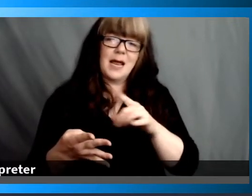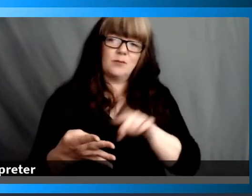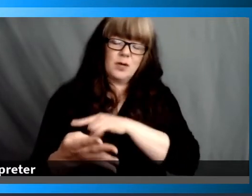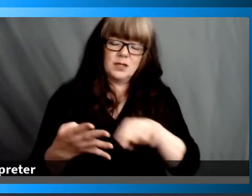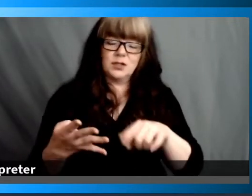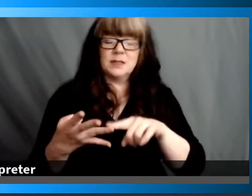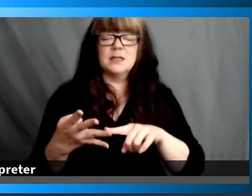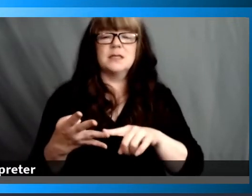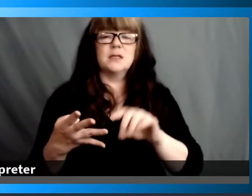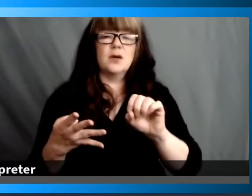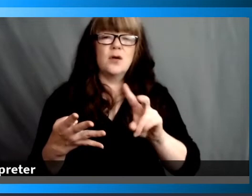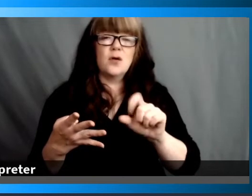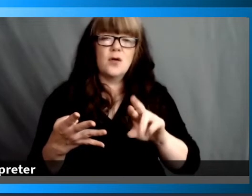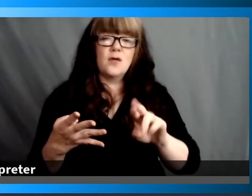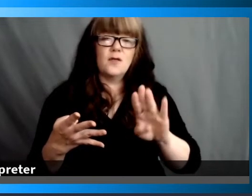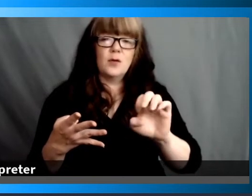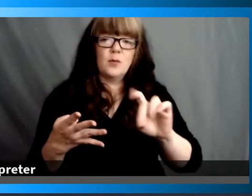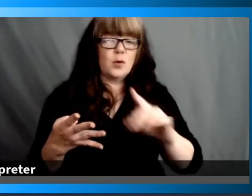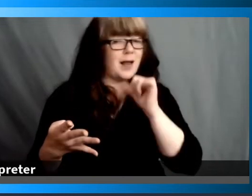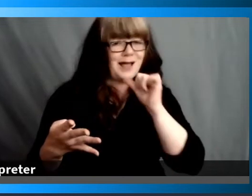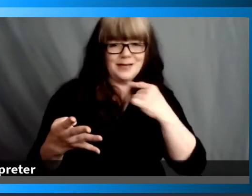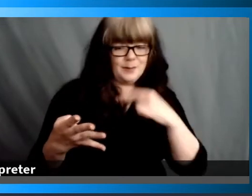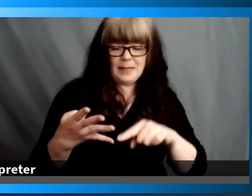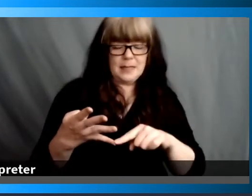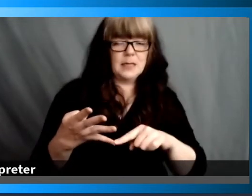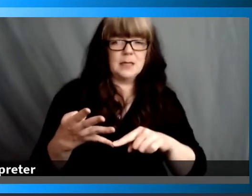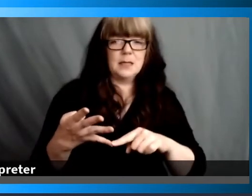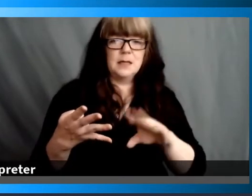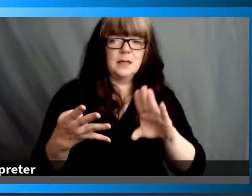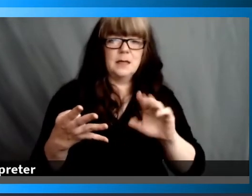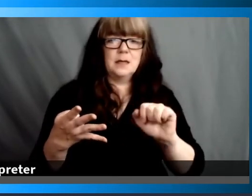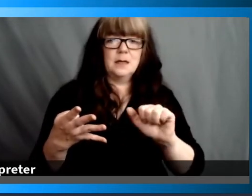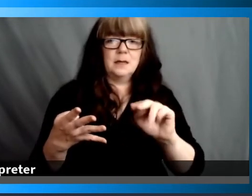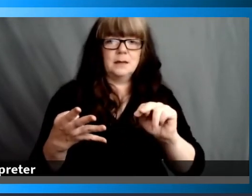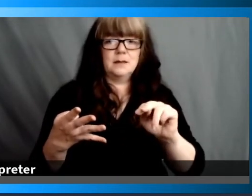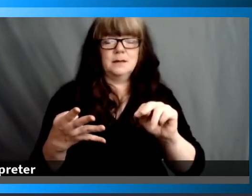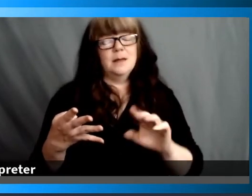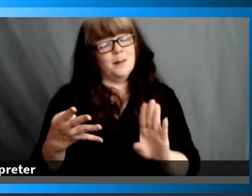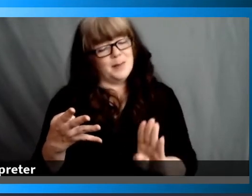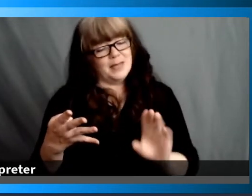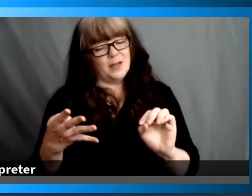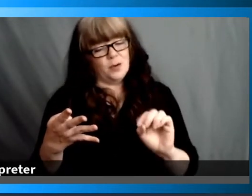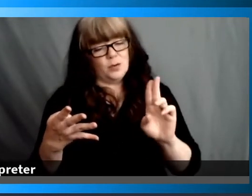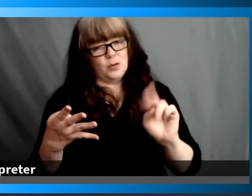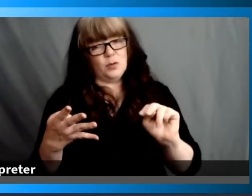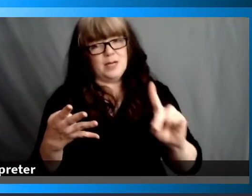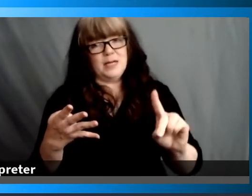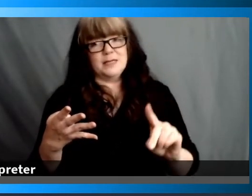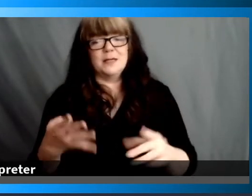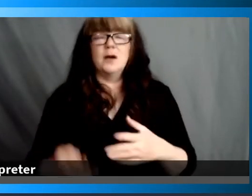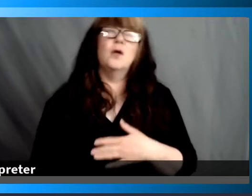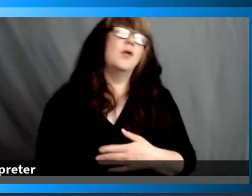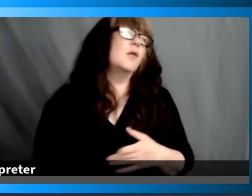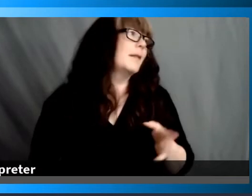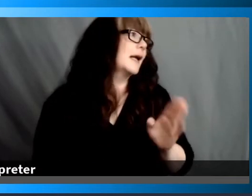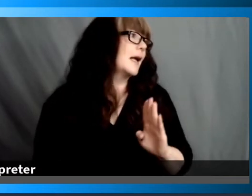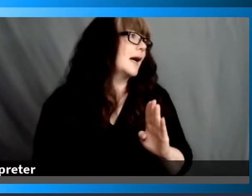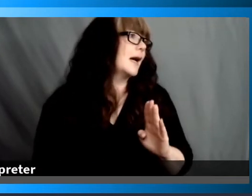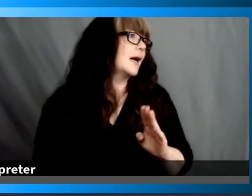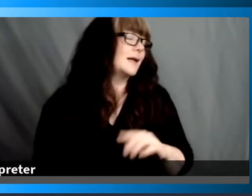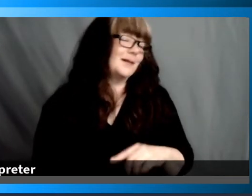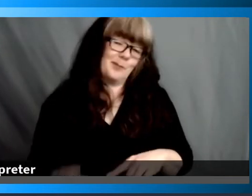Overboard, and I did not pick this one, Bound. Bound. Oh my God.